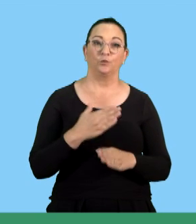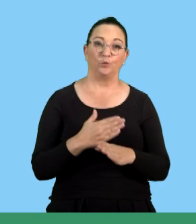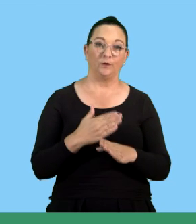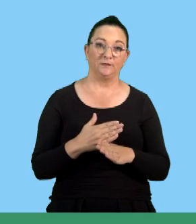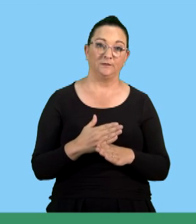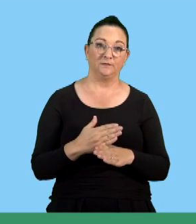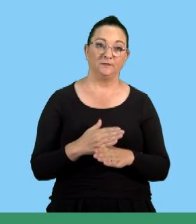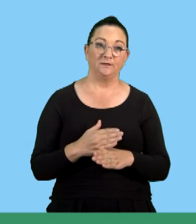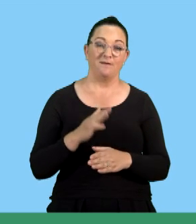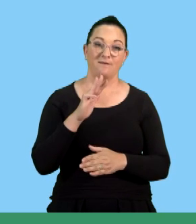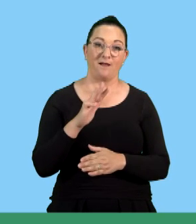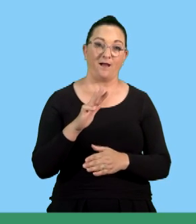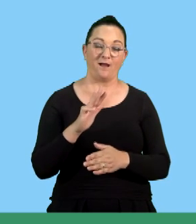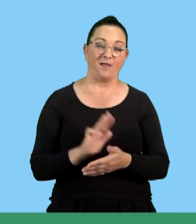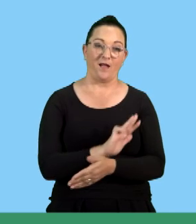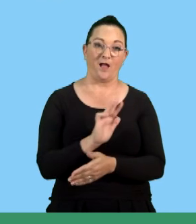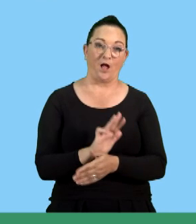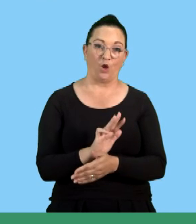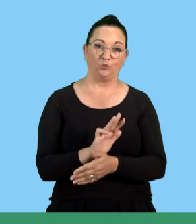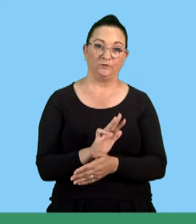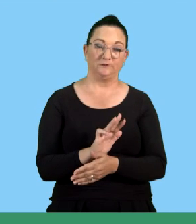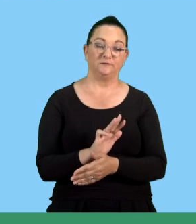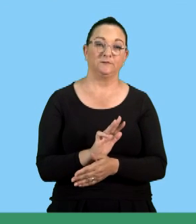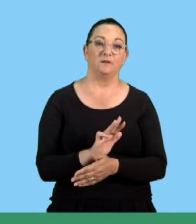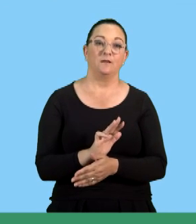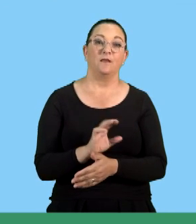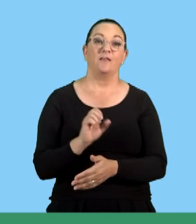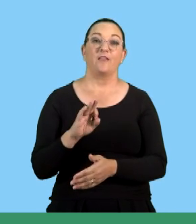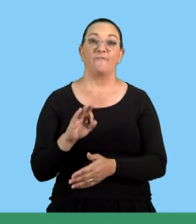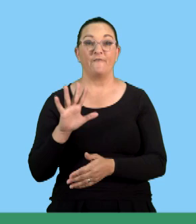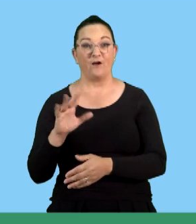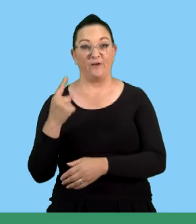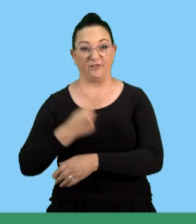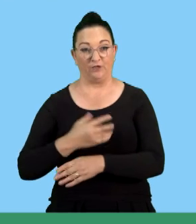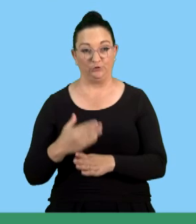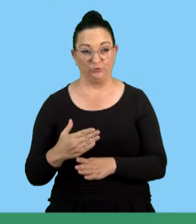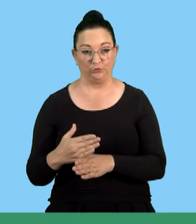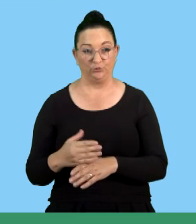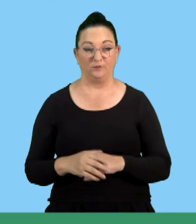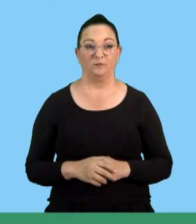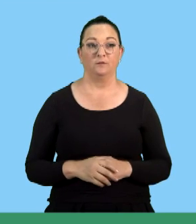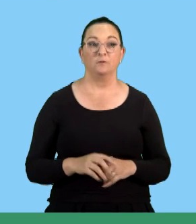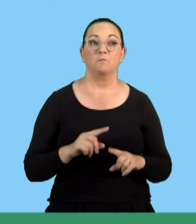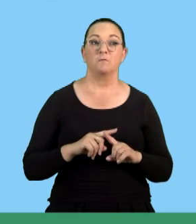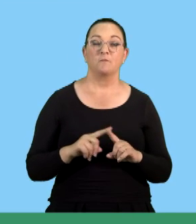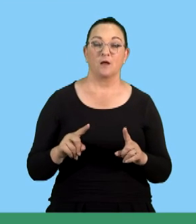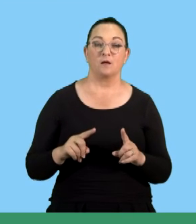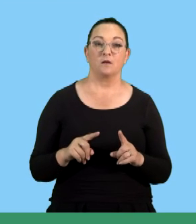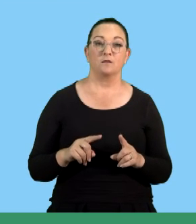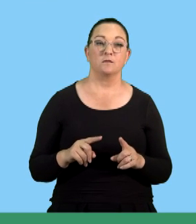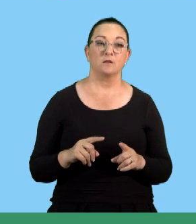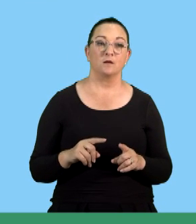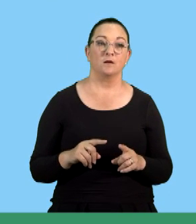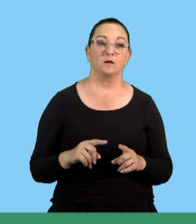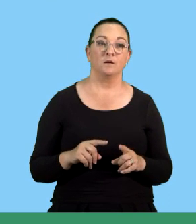work 9 hours a day if they work 5 days or less. And then it also says